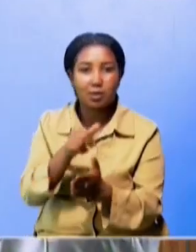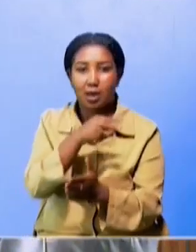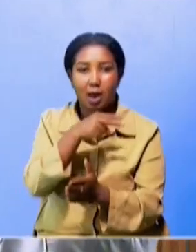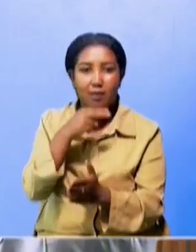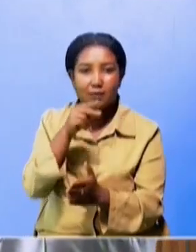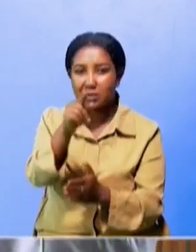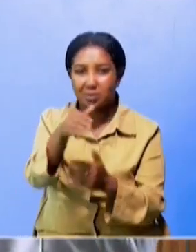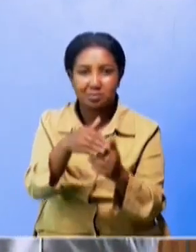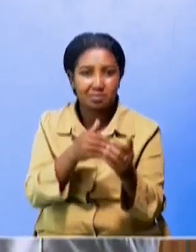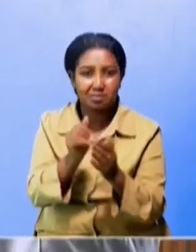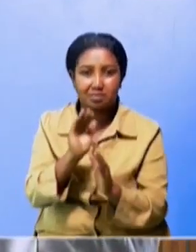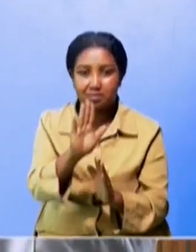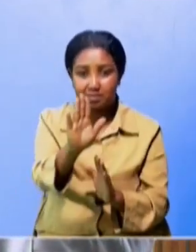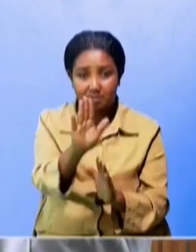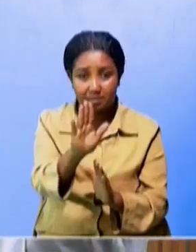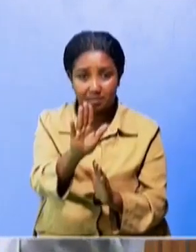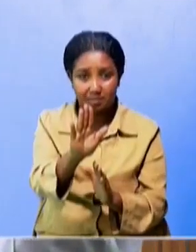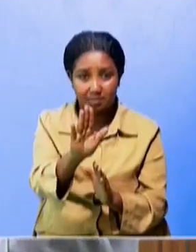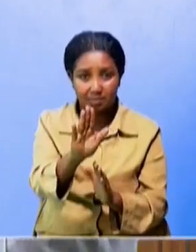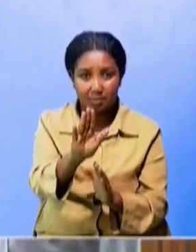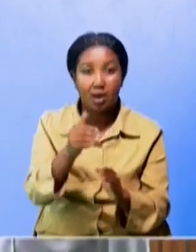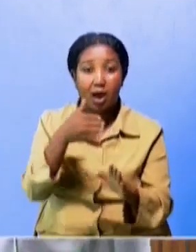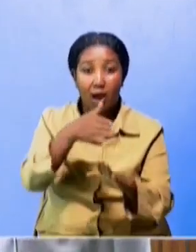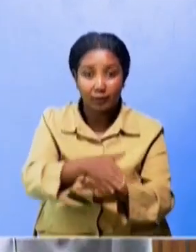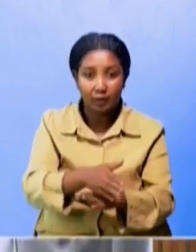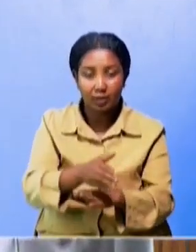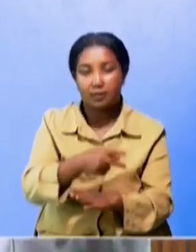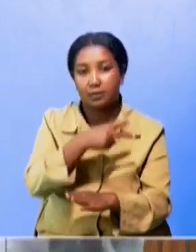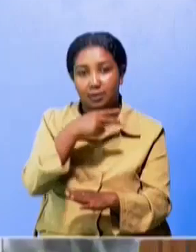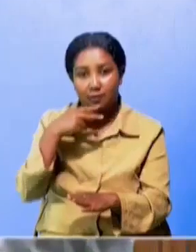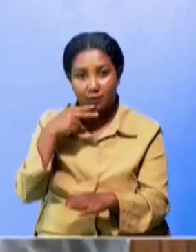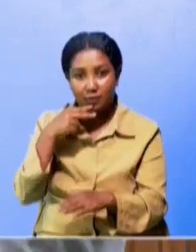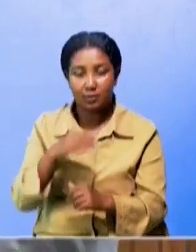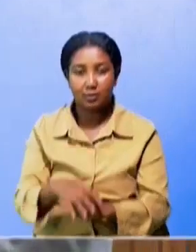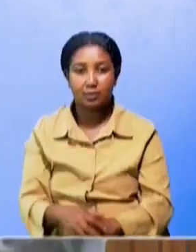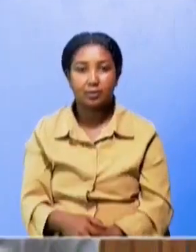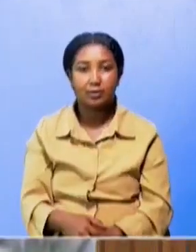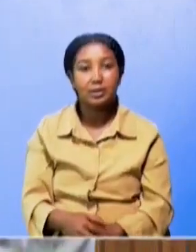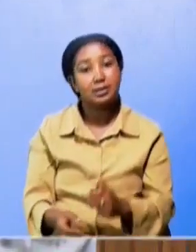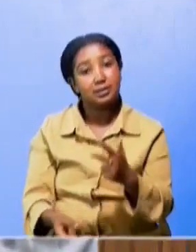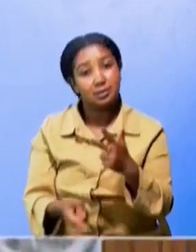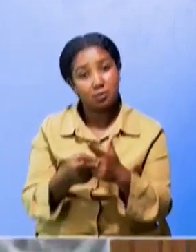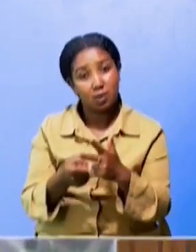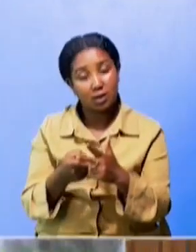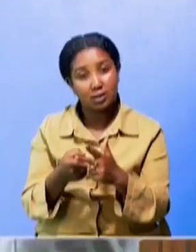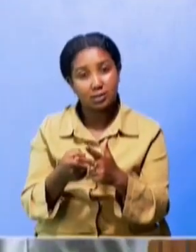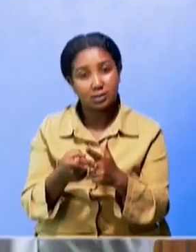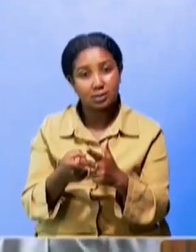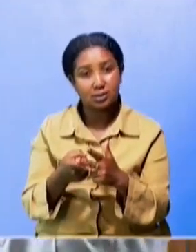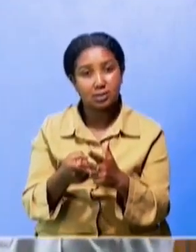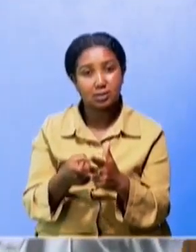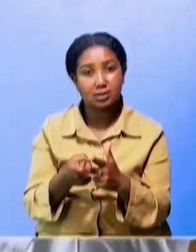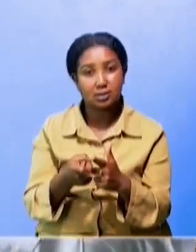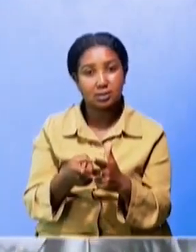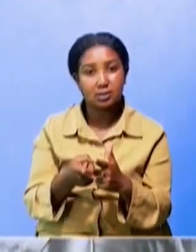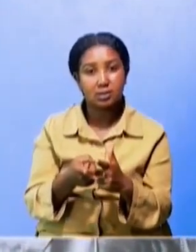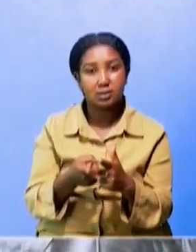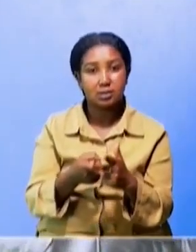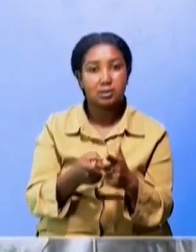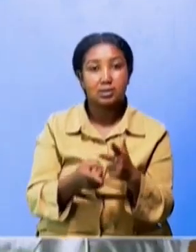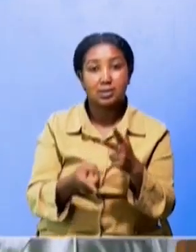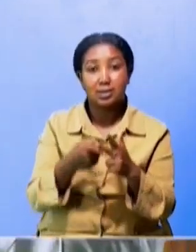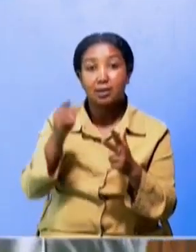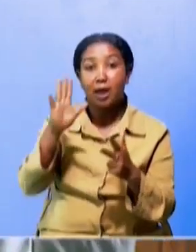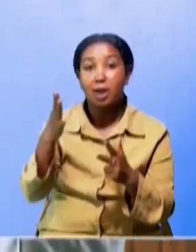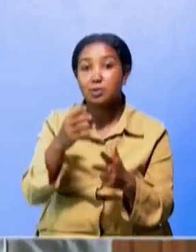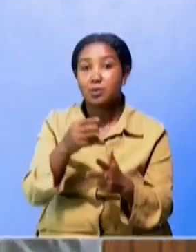adverb that's you to it to complete after the verb. And the third one is that stands for referring to the third